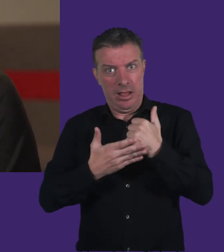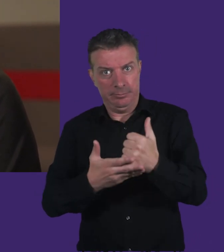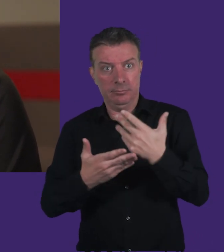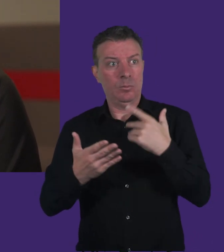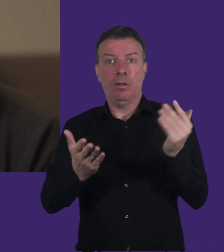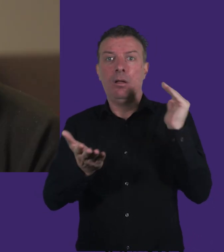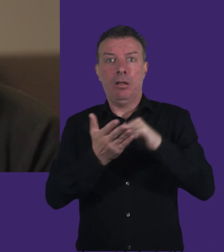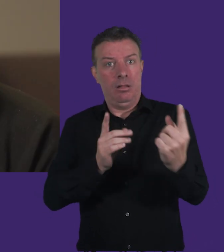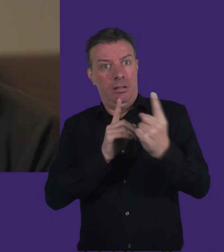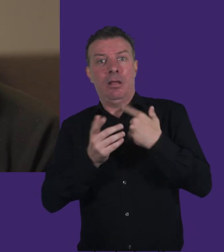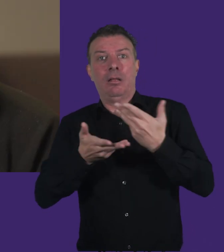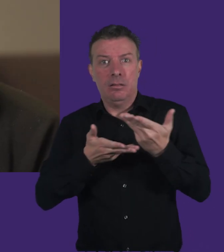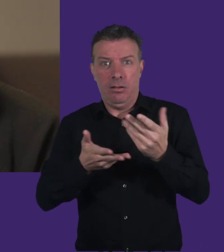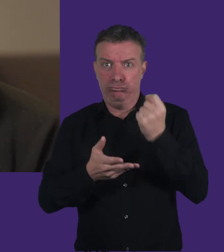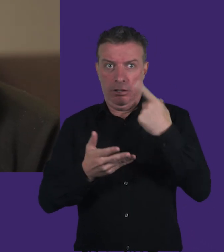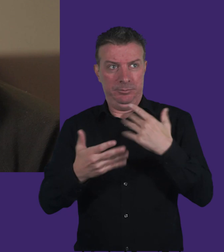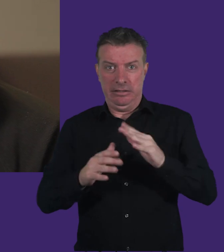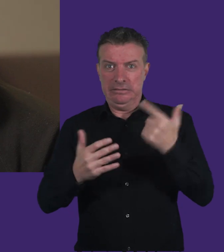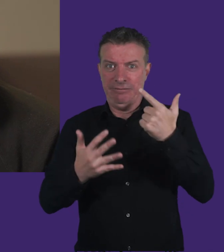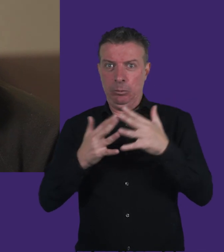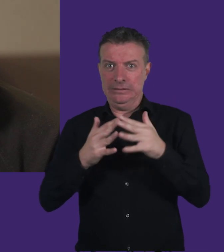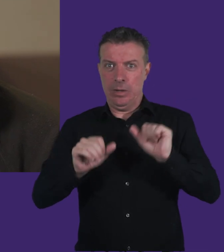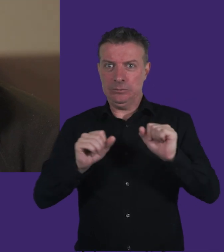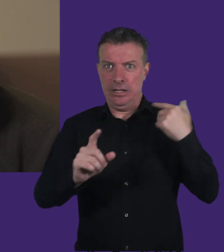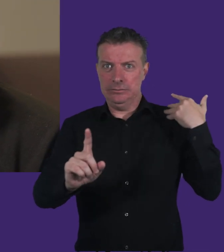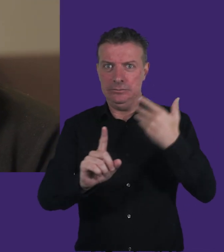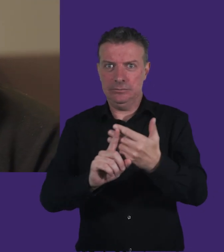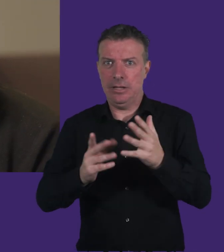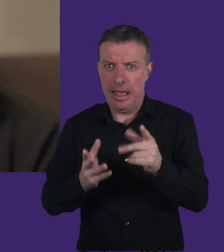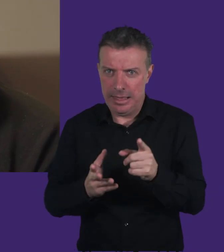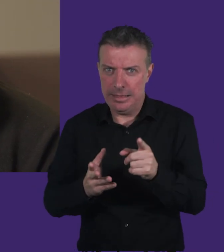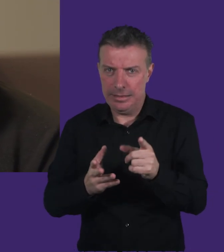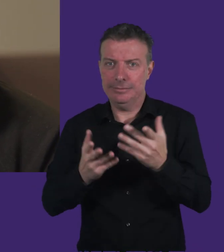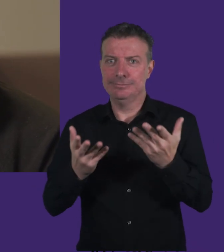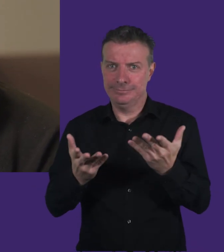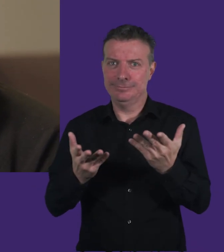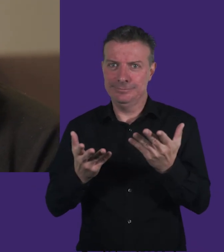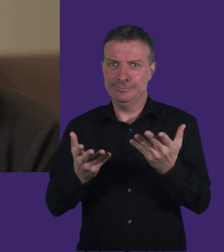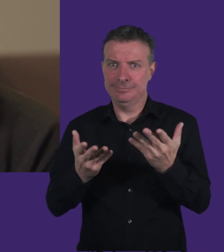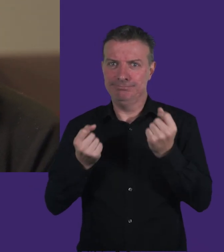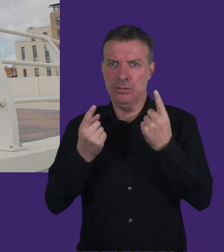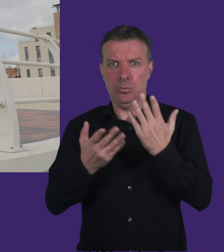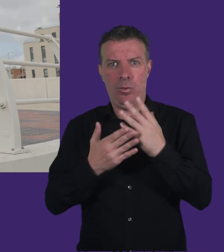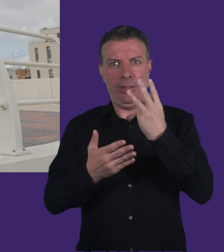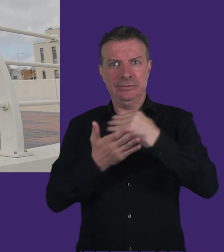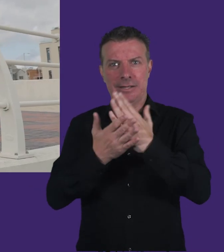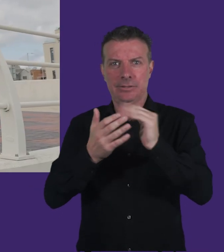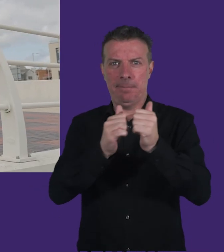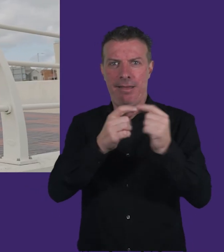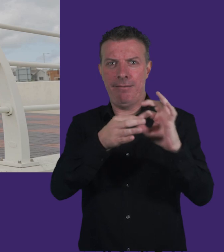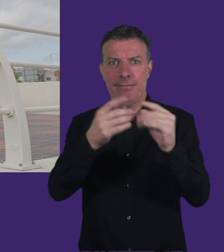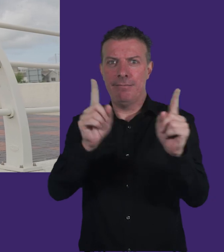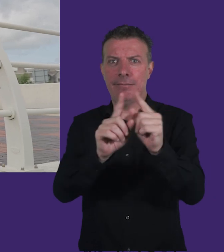asked for help. And when they got to that stage, they realised that they had like 17-week waits. I think the